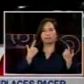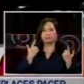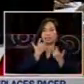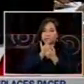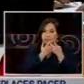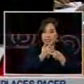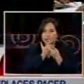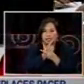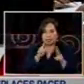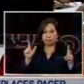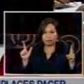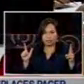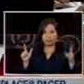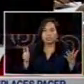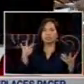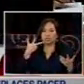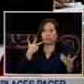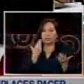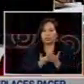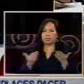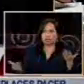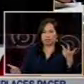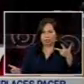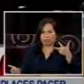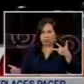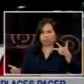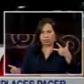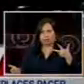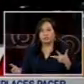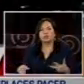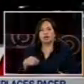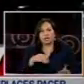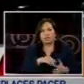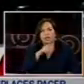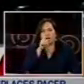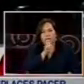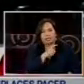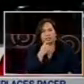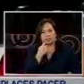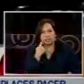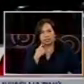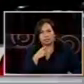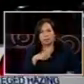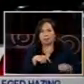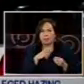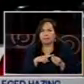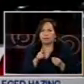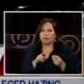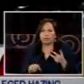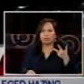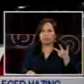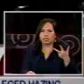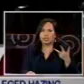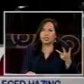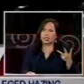liberty, property. May itatanong lang po ako, tinanong ko na rin ito, presumption of innocence. What about presumption of